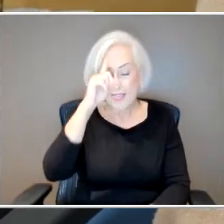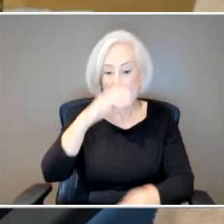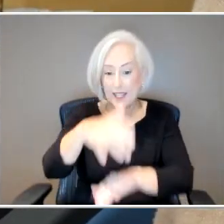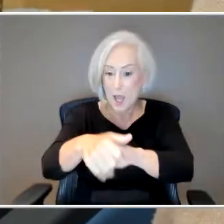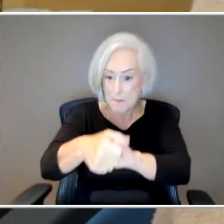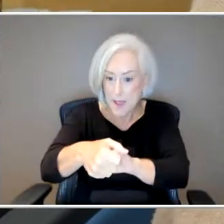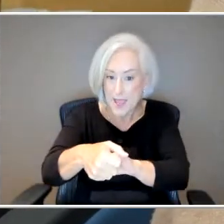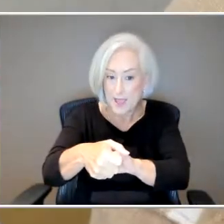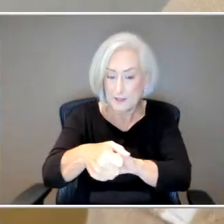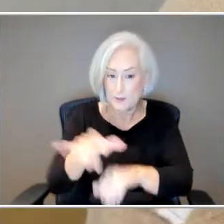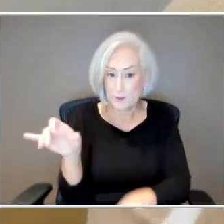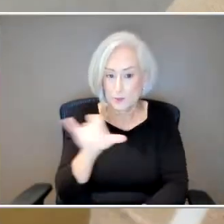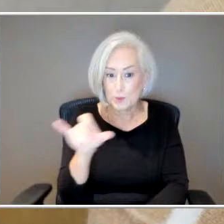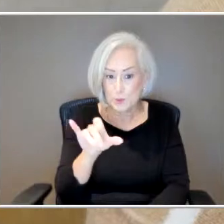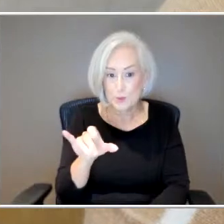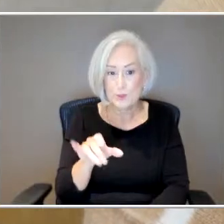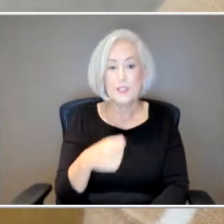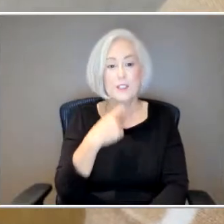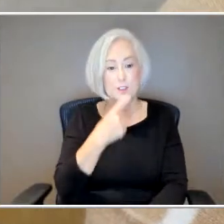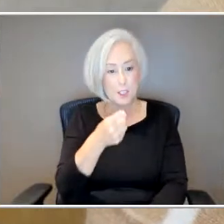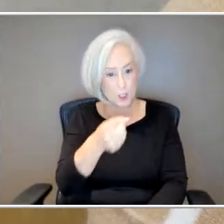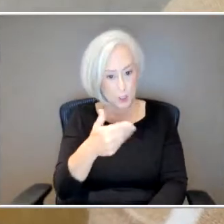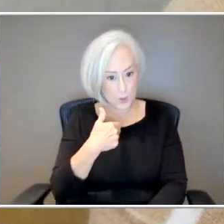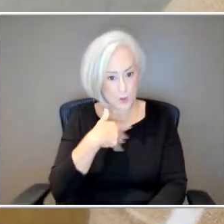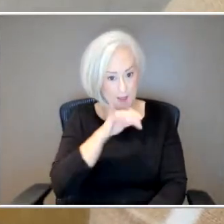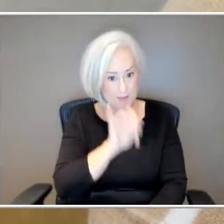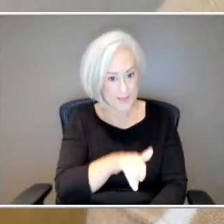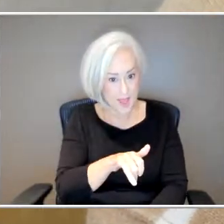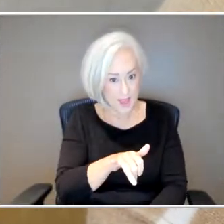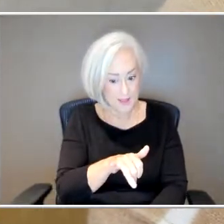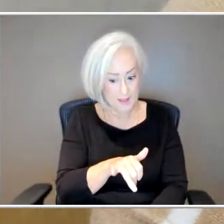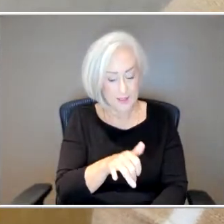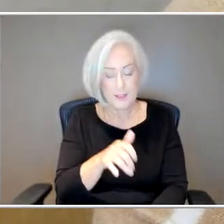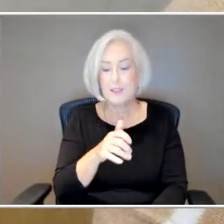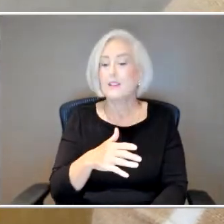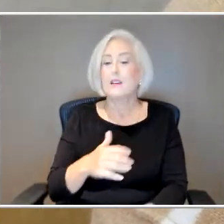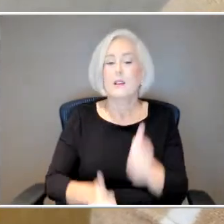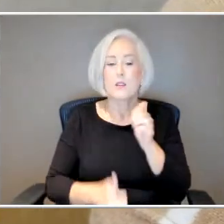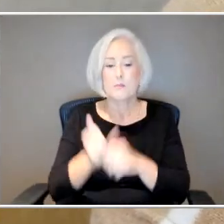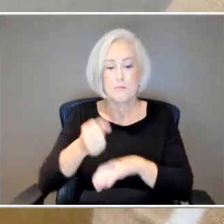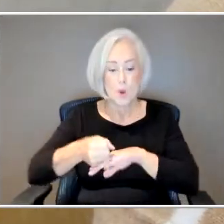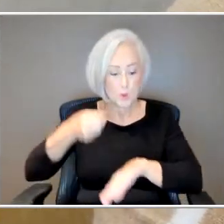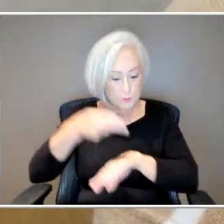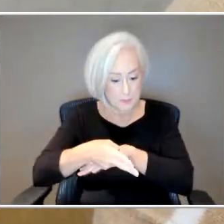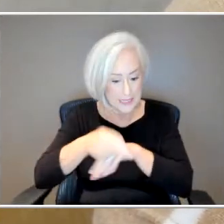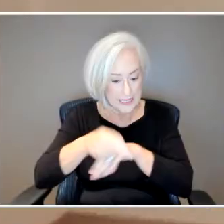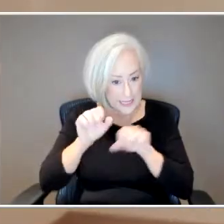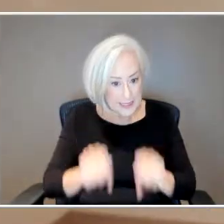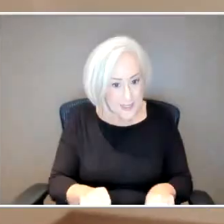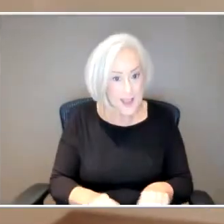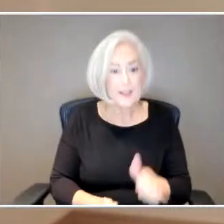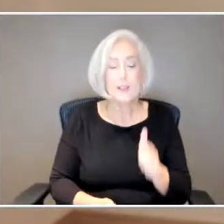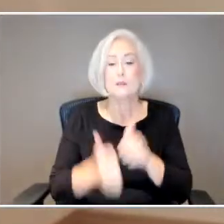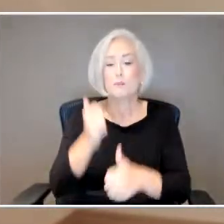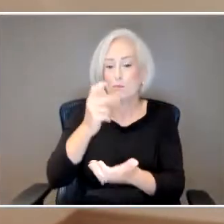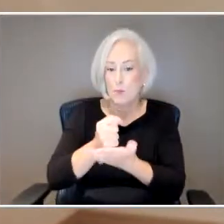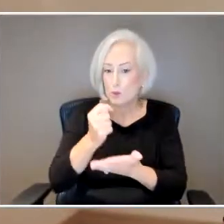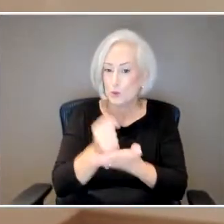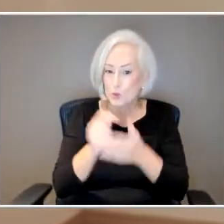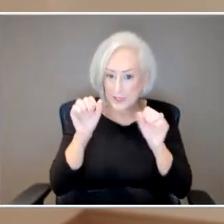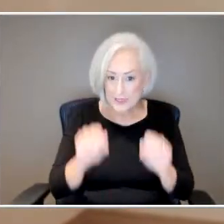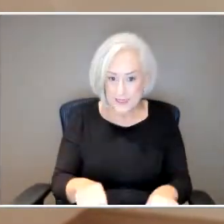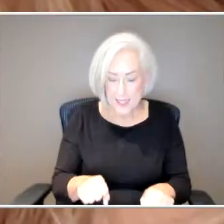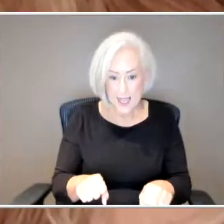this, and I want you to know it's the most beatable and it's the most treatable, and you're going to be okay. While the diagnosis